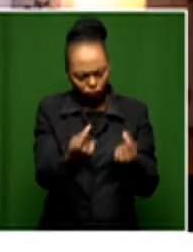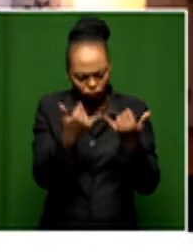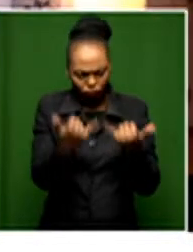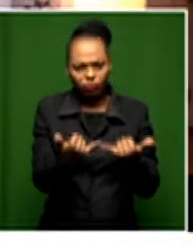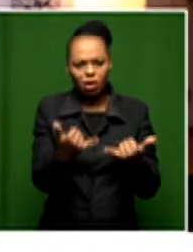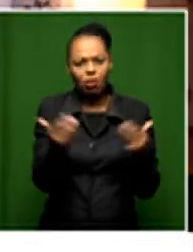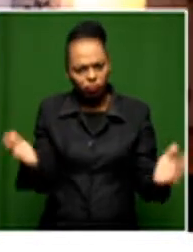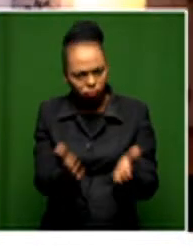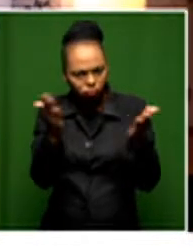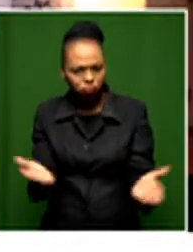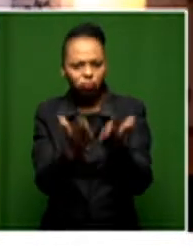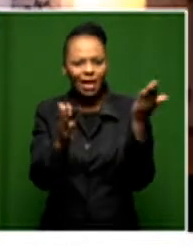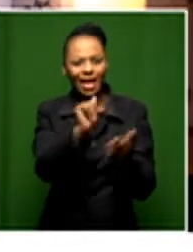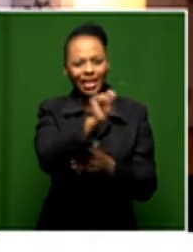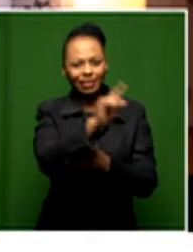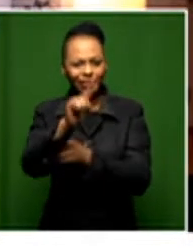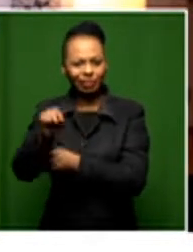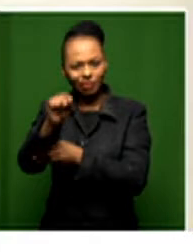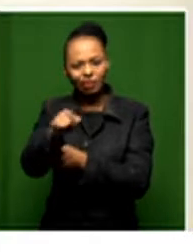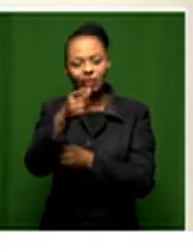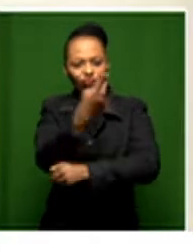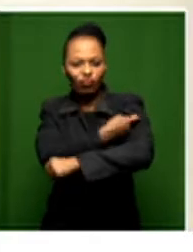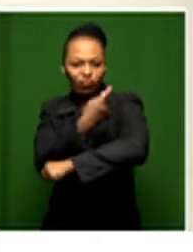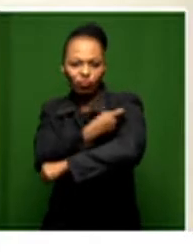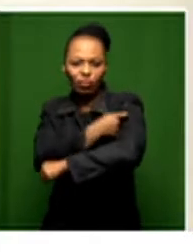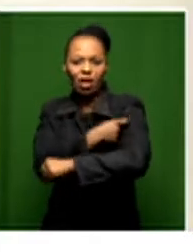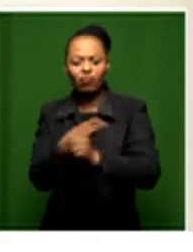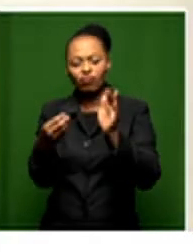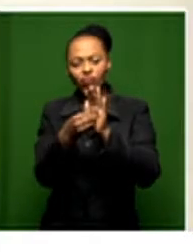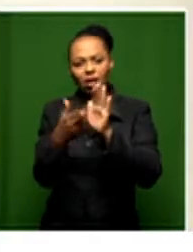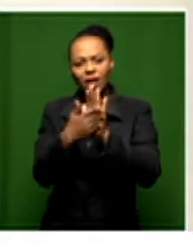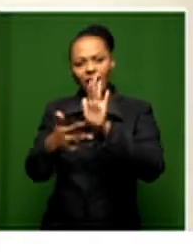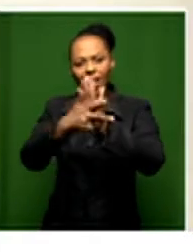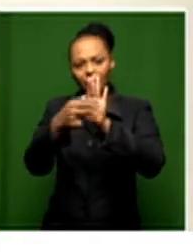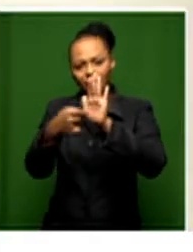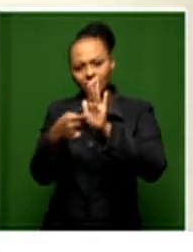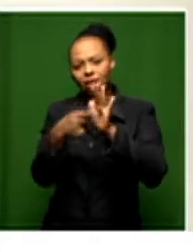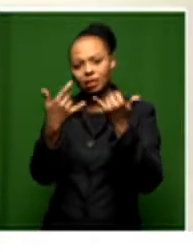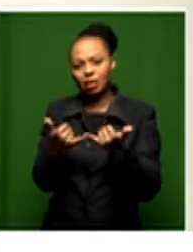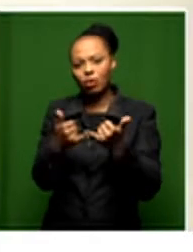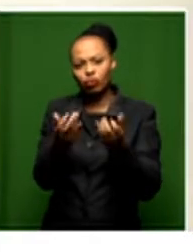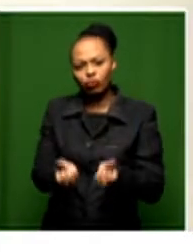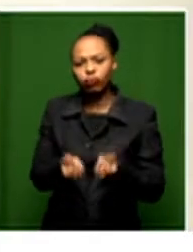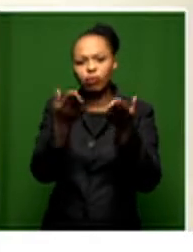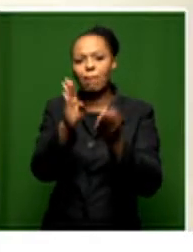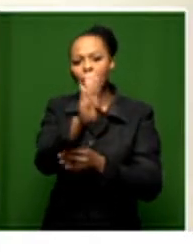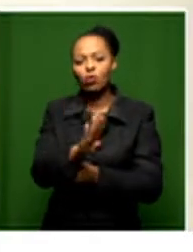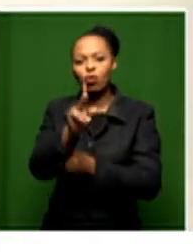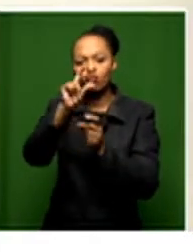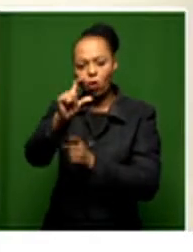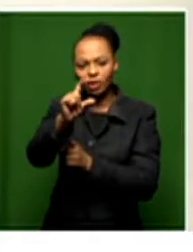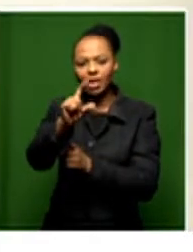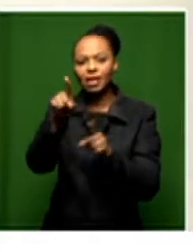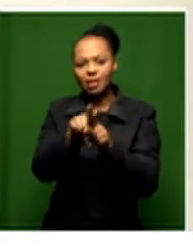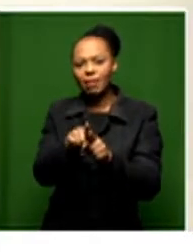should encourage them. AstraZeneca licensed the Serum Institute of India to produce 1 billion doses, and it is